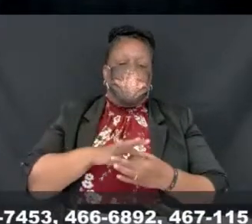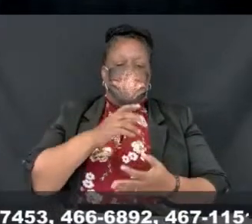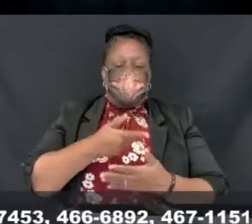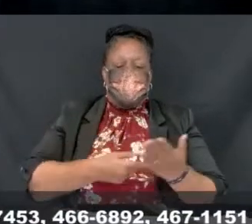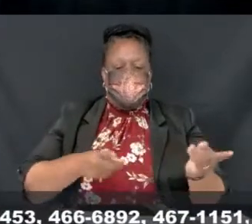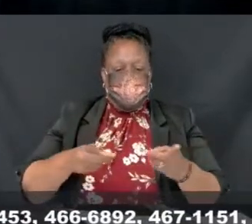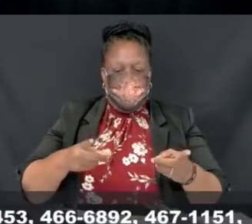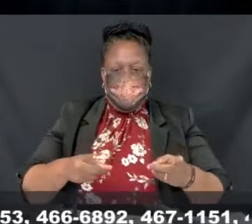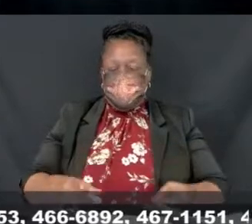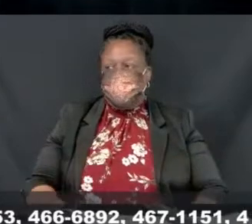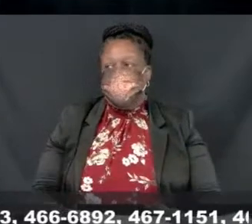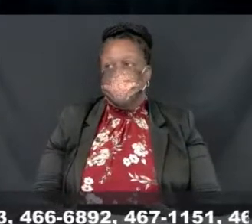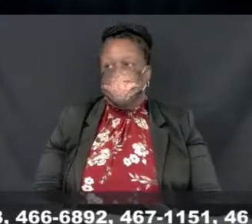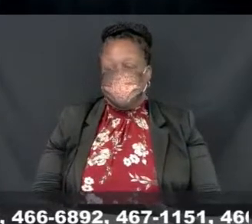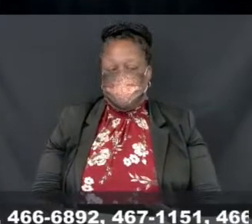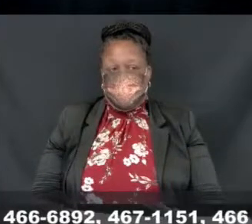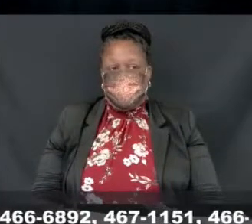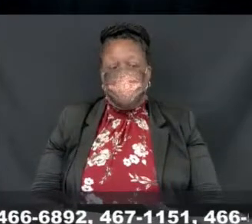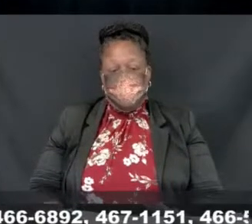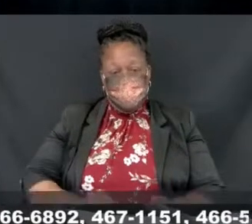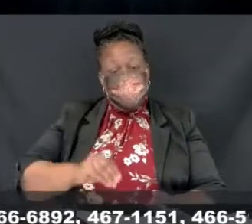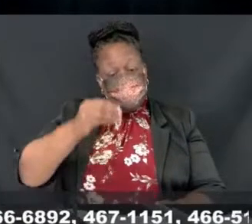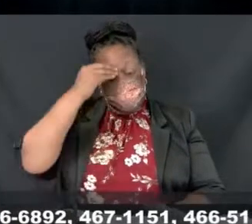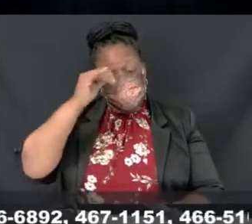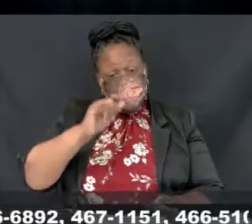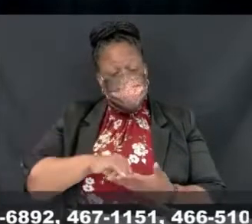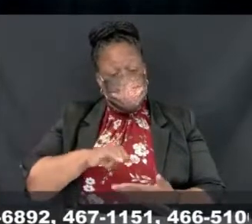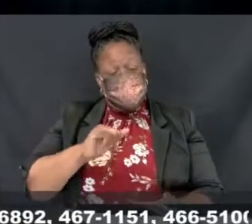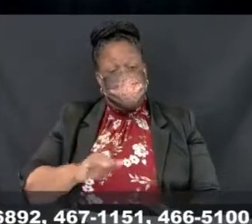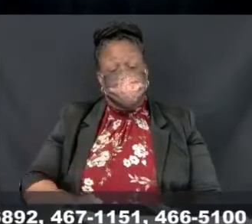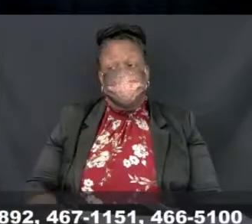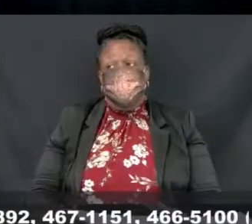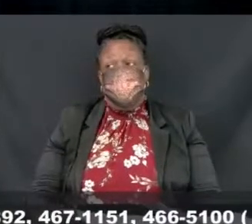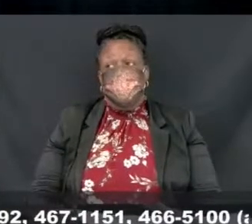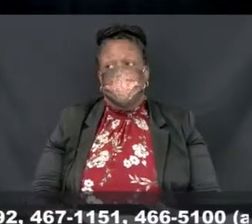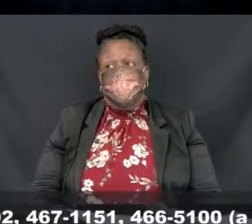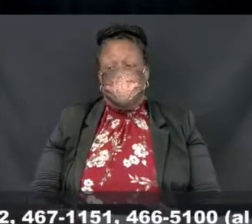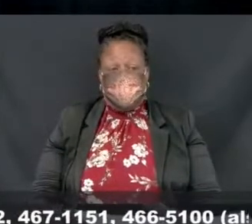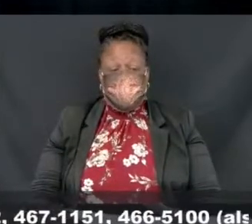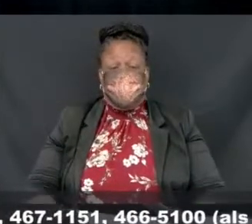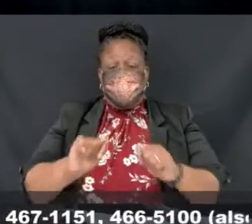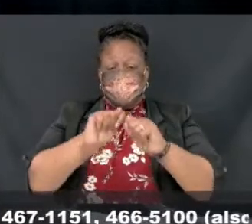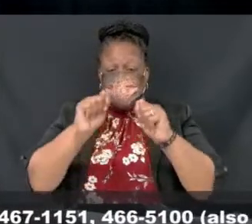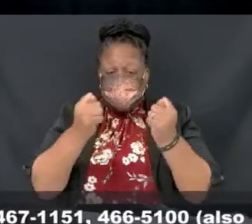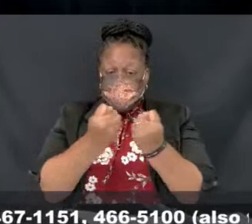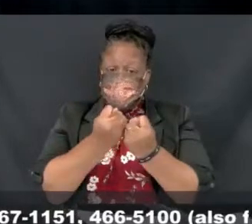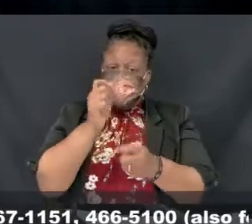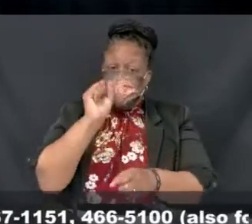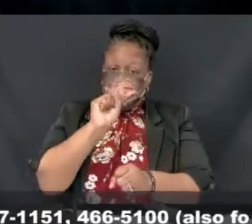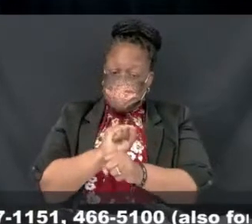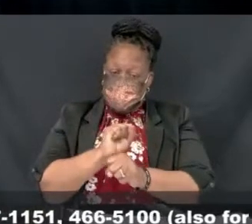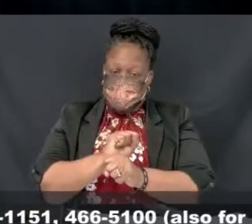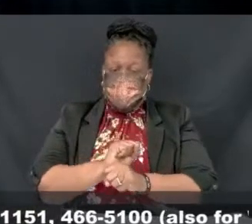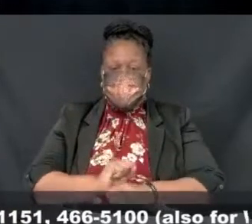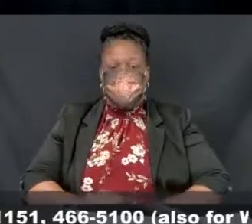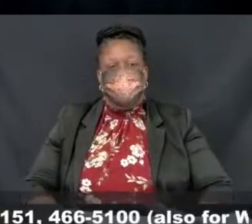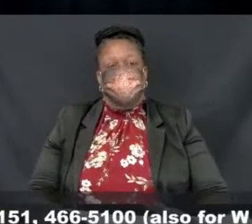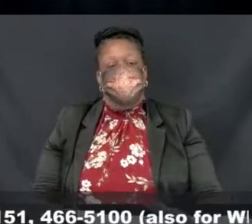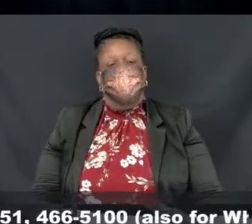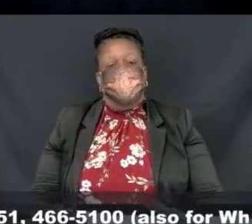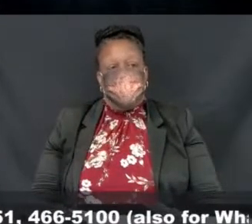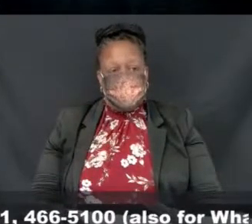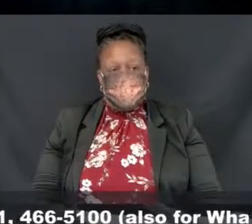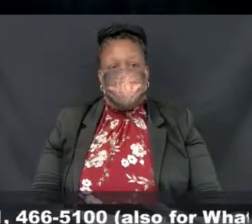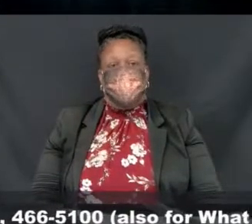important for me. That was a lesson learned for me in terms of group dynamics, team dynamics. And it's important for